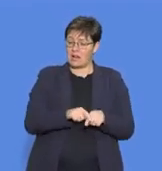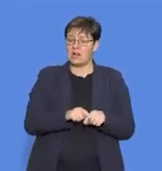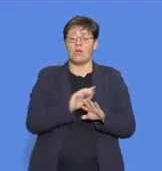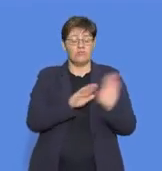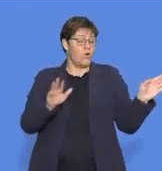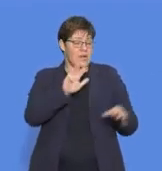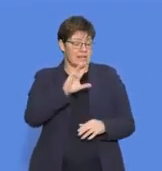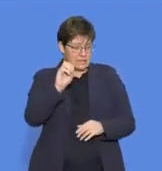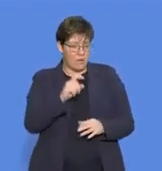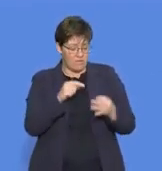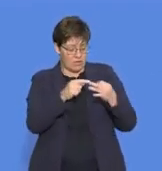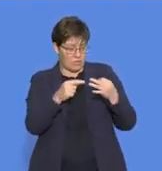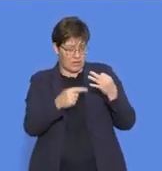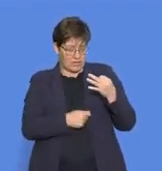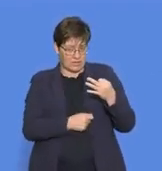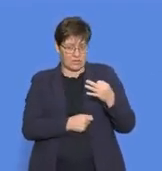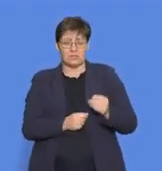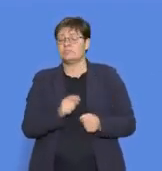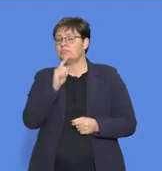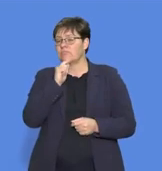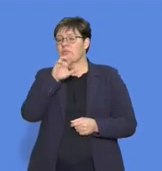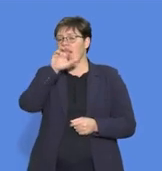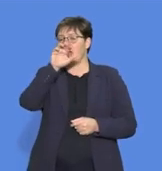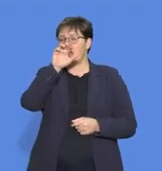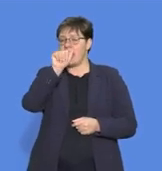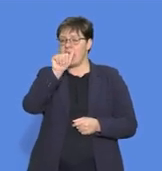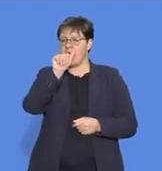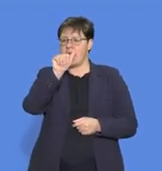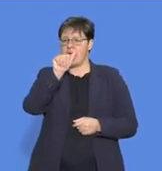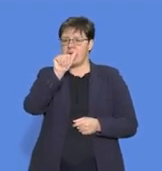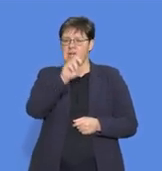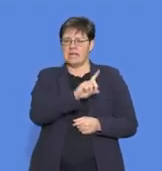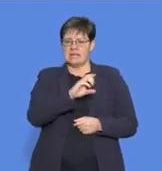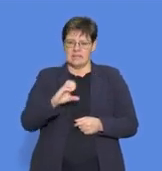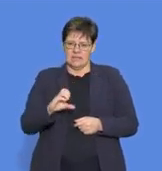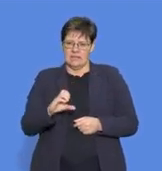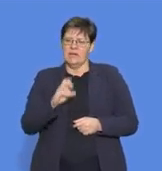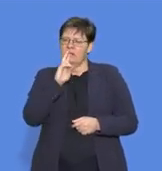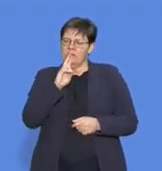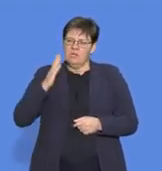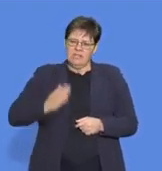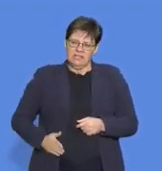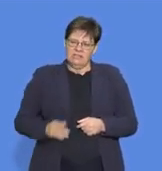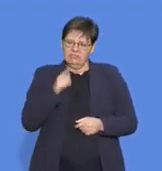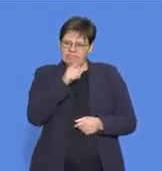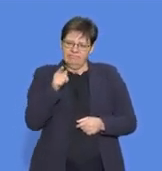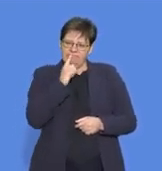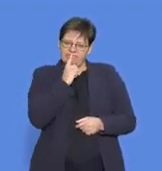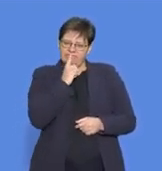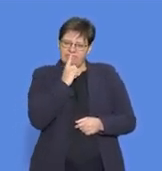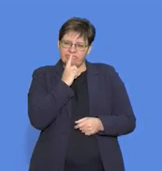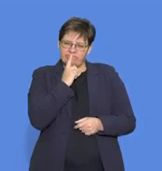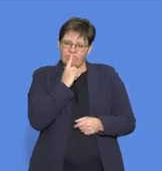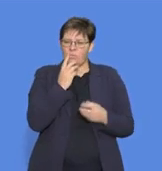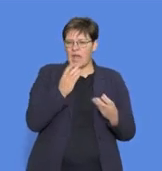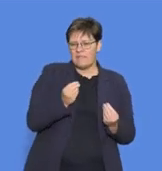of information to solve it. So if we look at triangle ADC, we've got 3 bits of information. We've got 2 sides and an included angle. So we